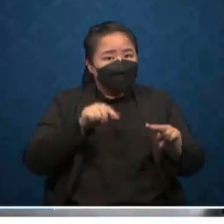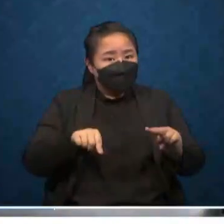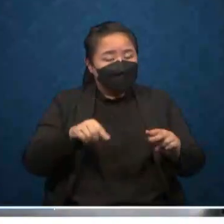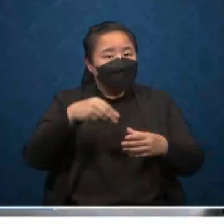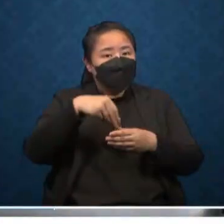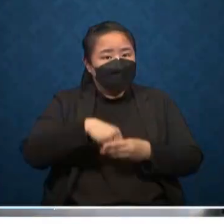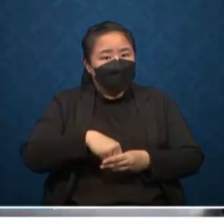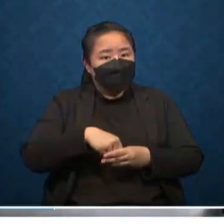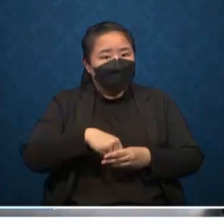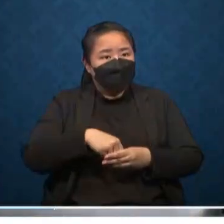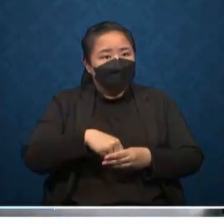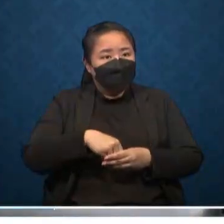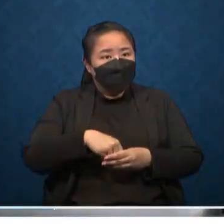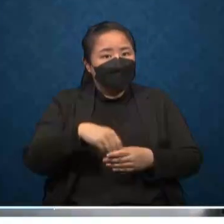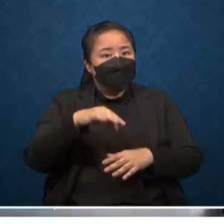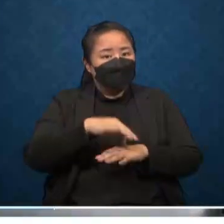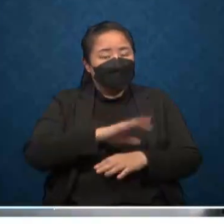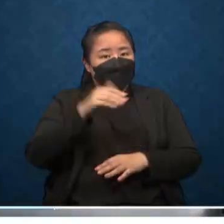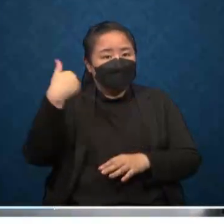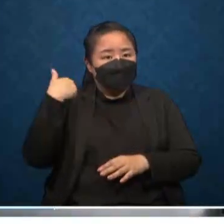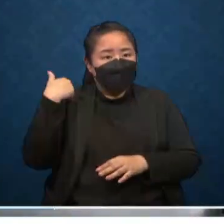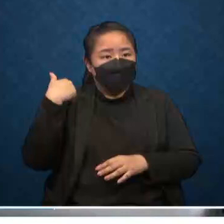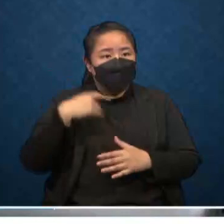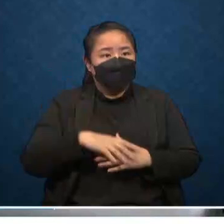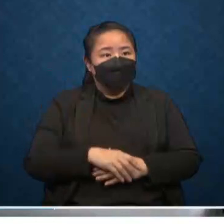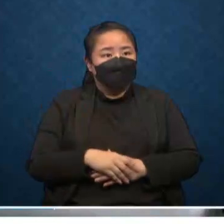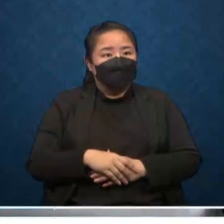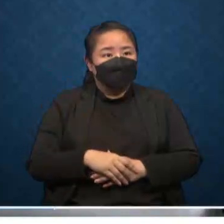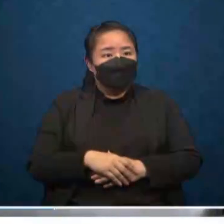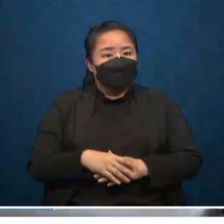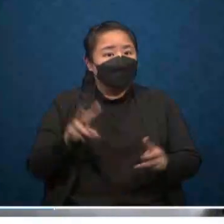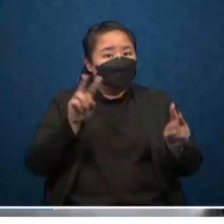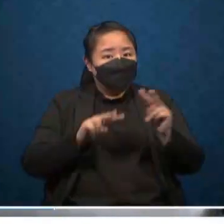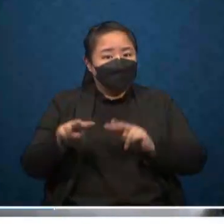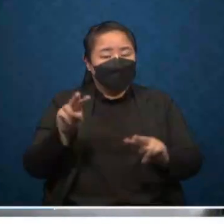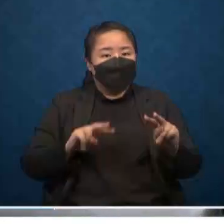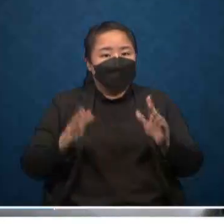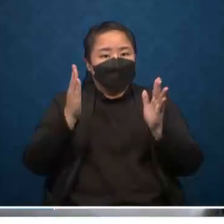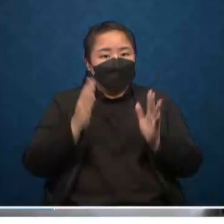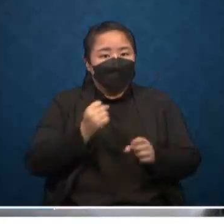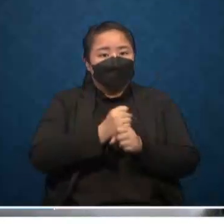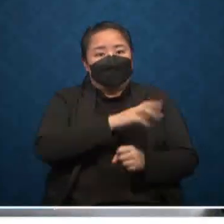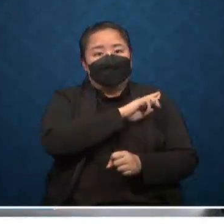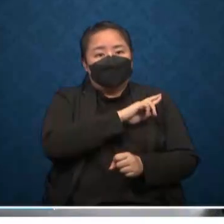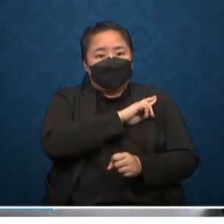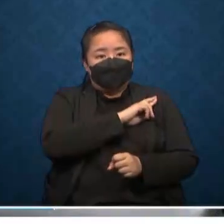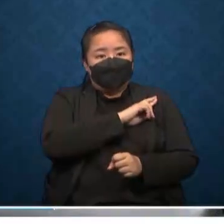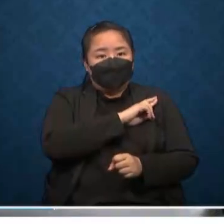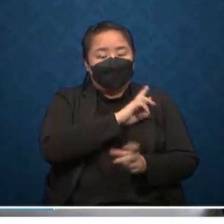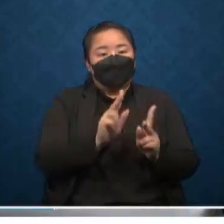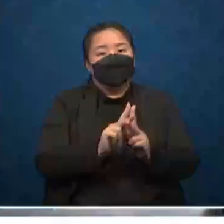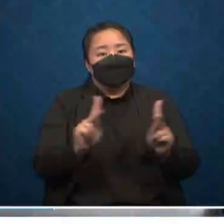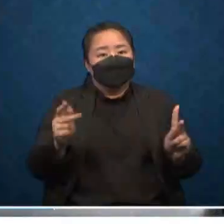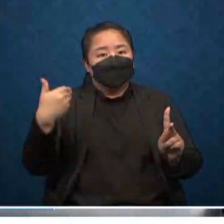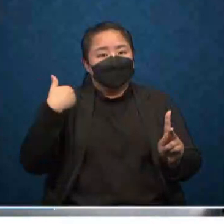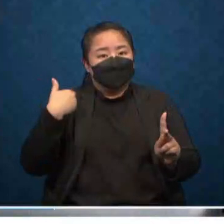there is a problem for people to be able do in the government of has